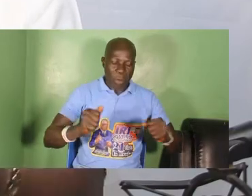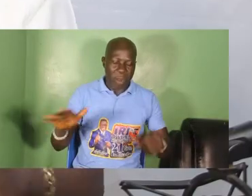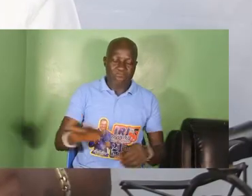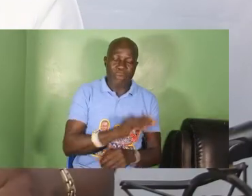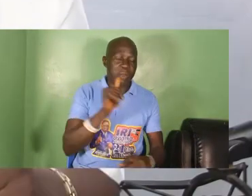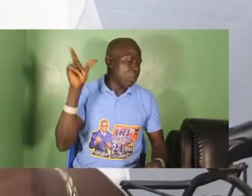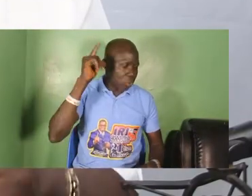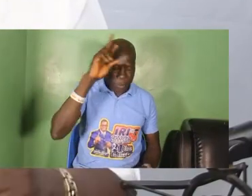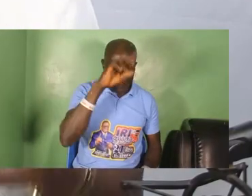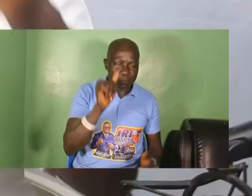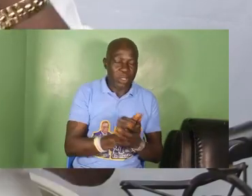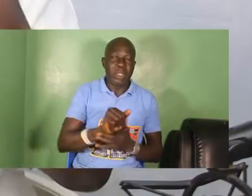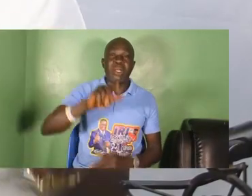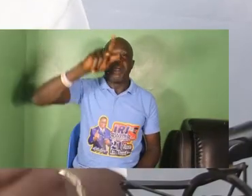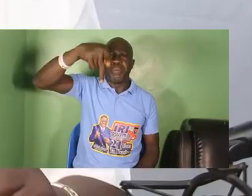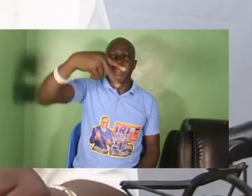powerful.